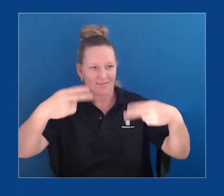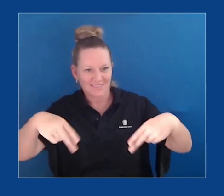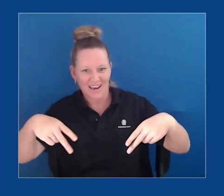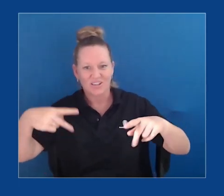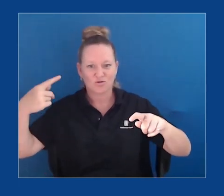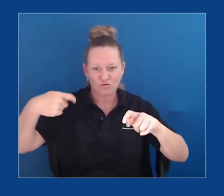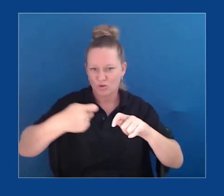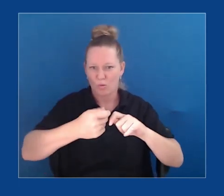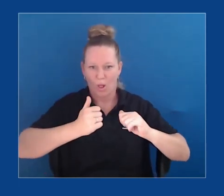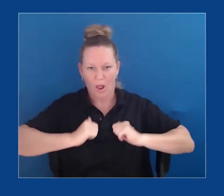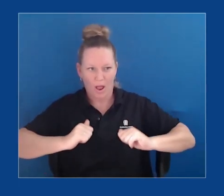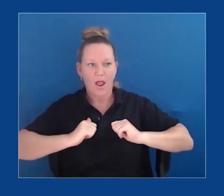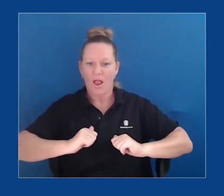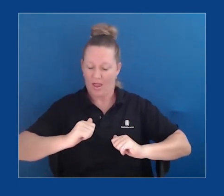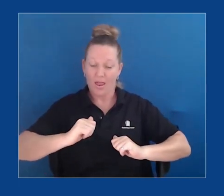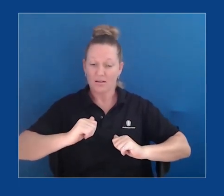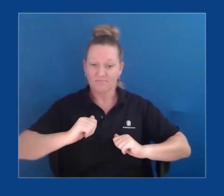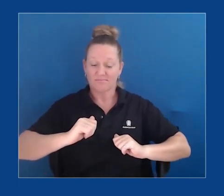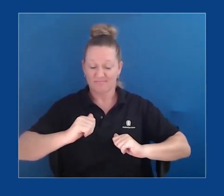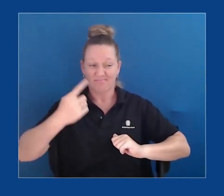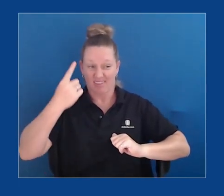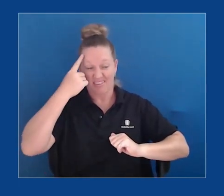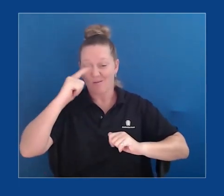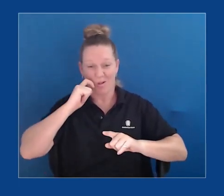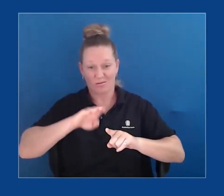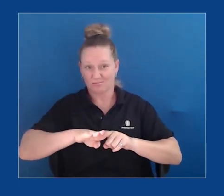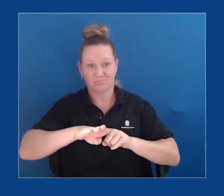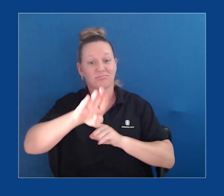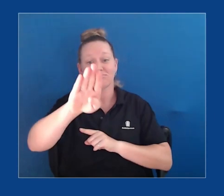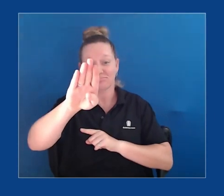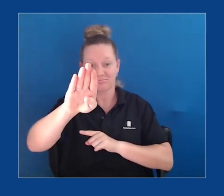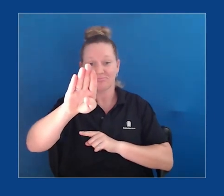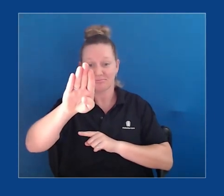I certainly want to say that